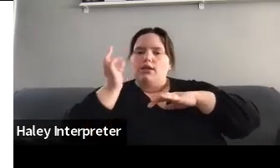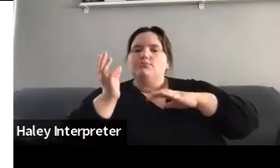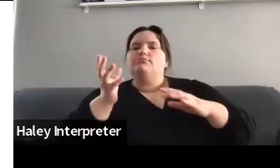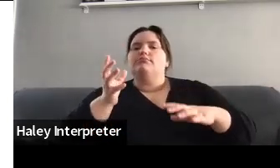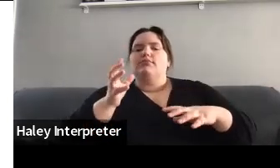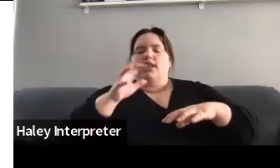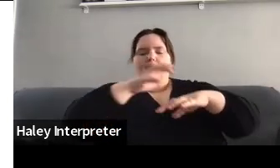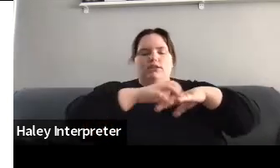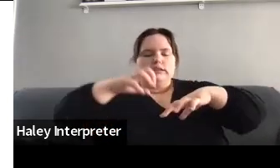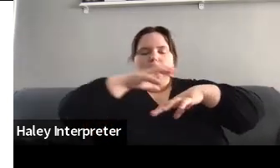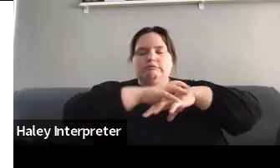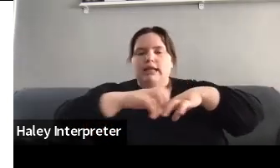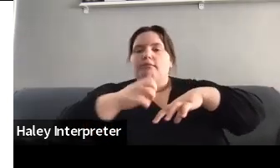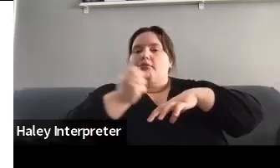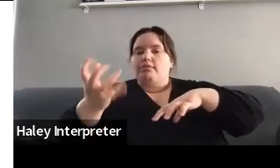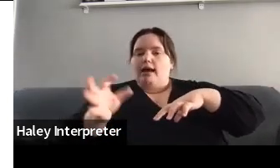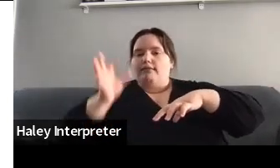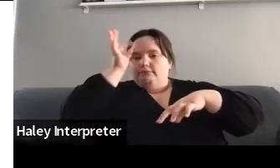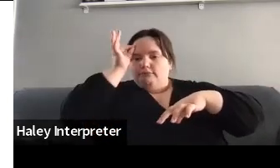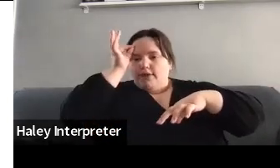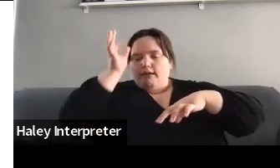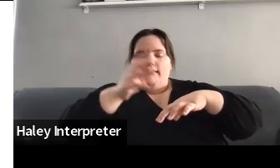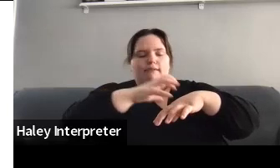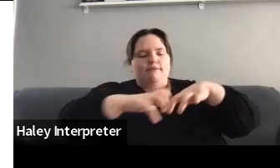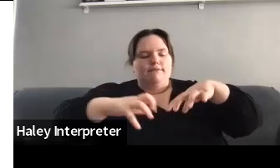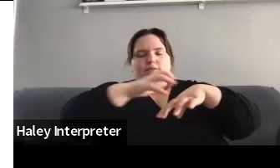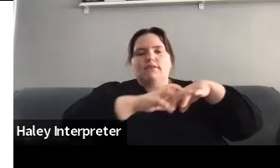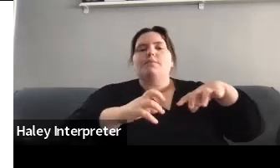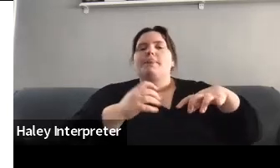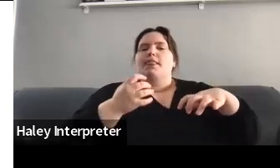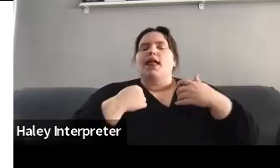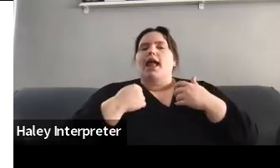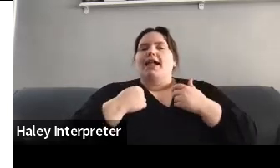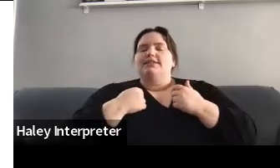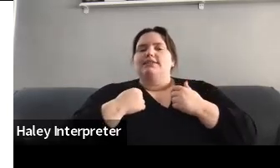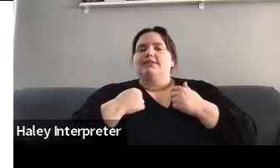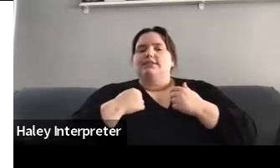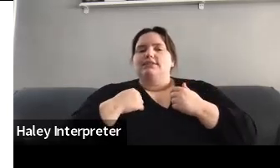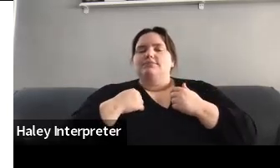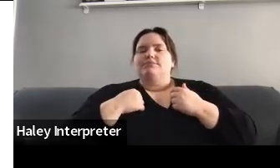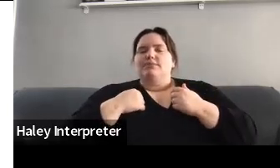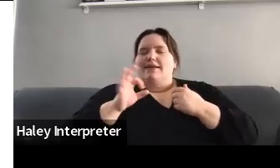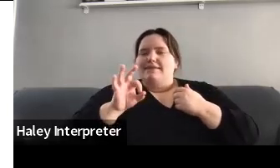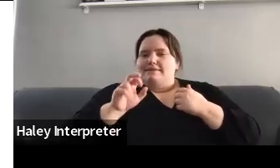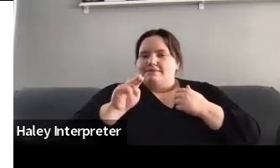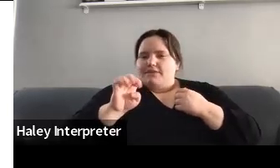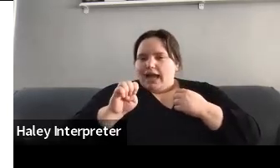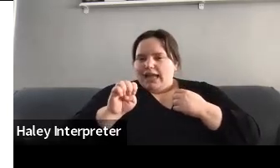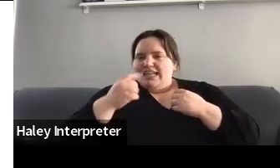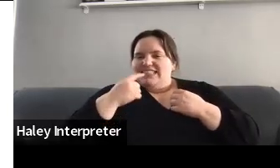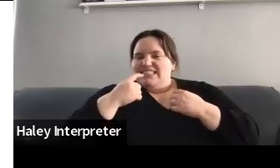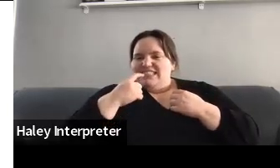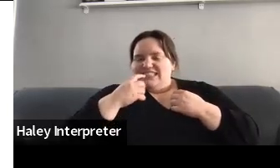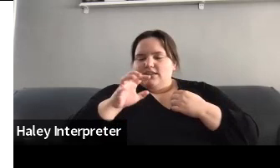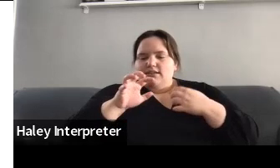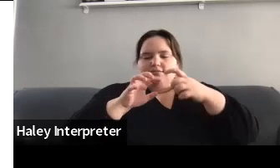lot of the fur, and they've it has very fine comb teeth. So when you